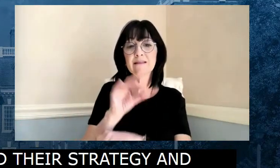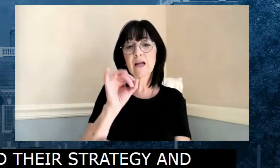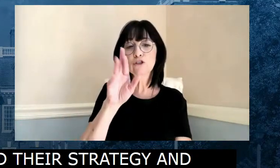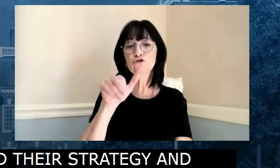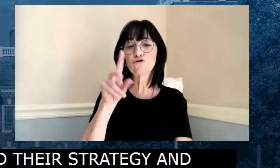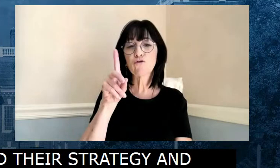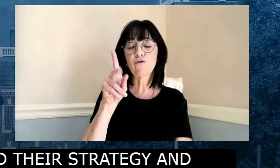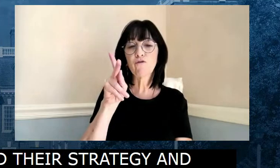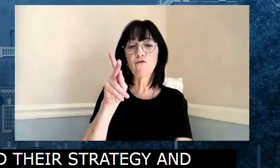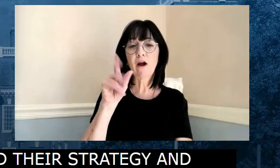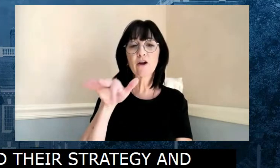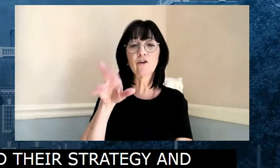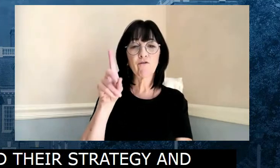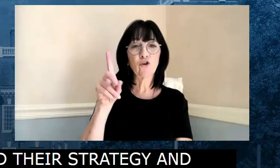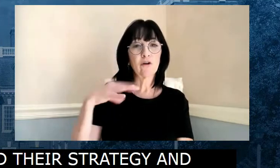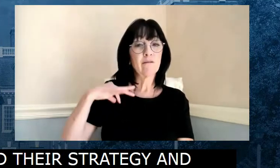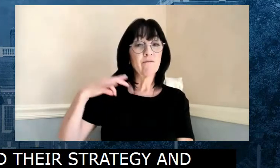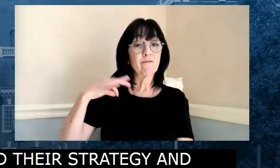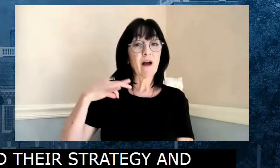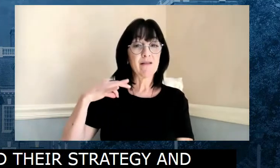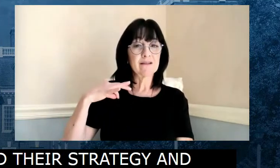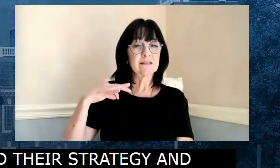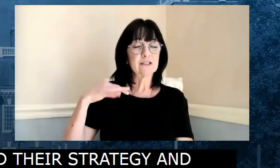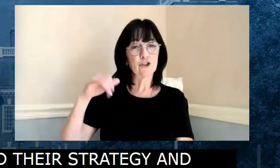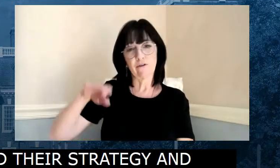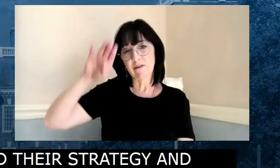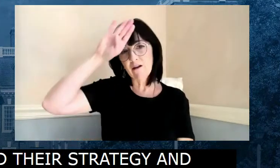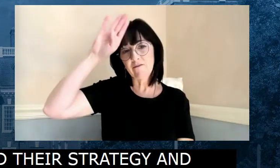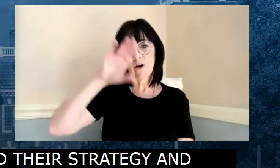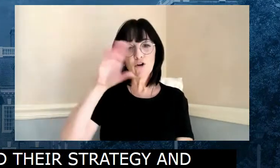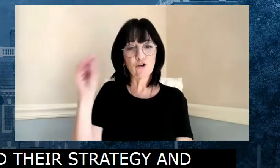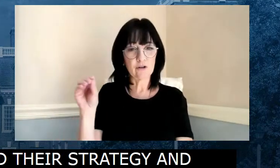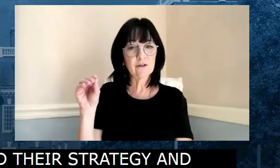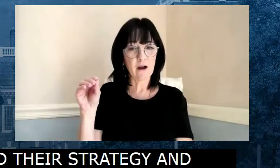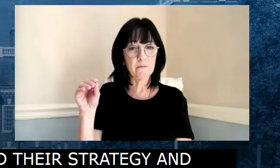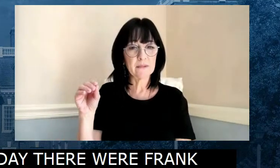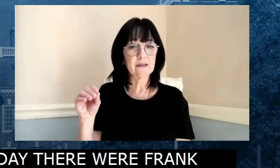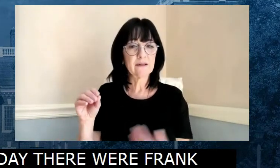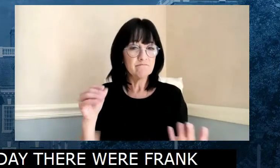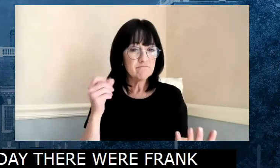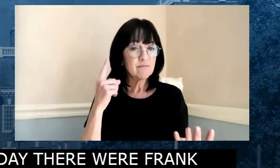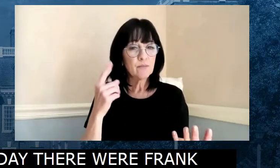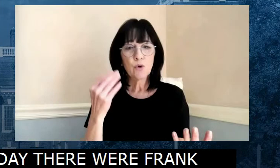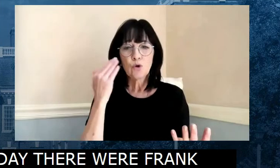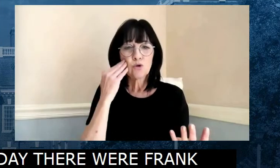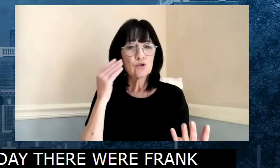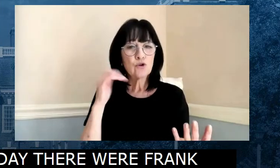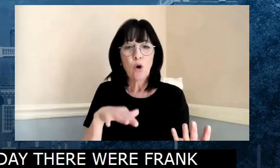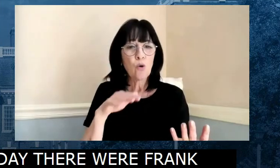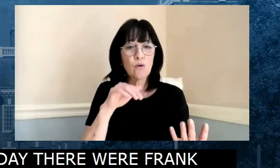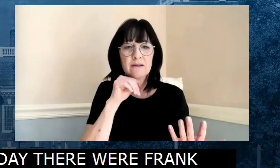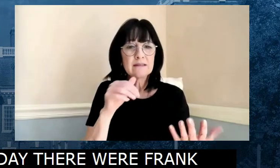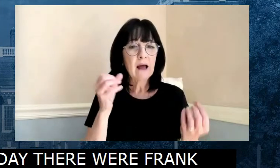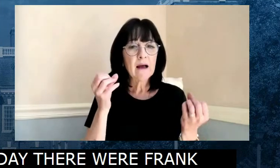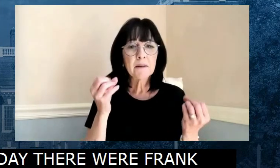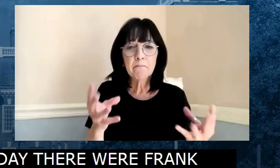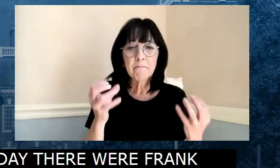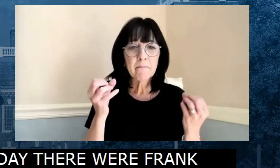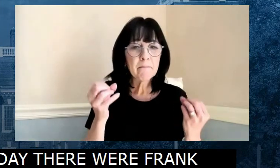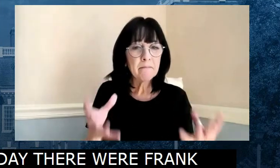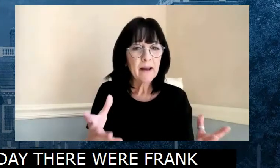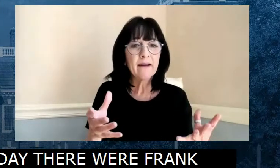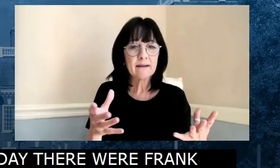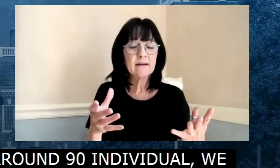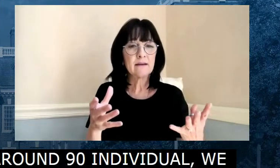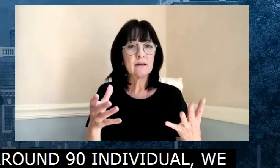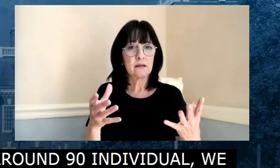Company. They did just about 90 individuals. So we know that's not a lot. We know we have the ability to do more, but we're targeting areas